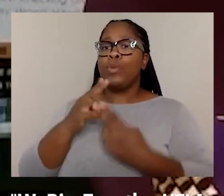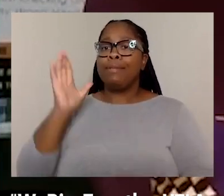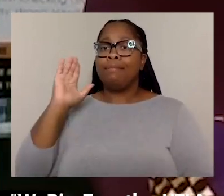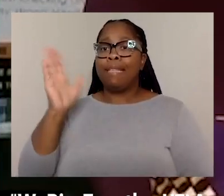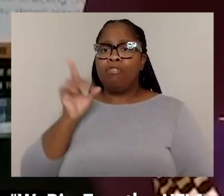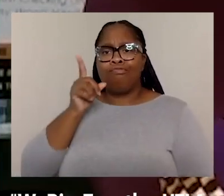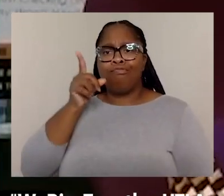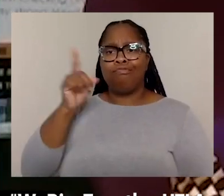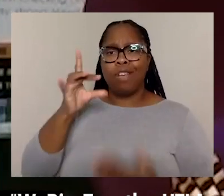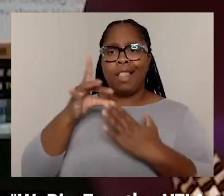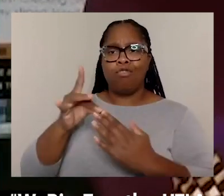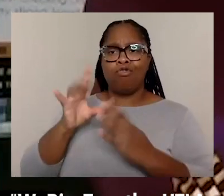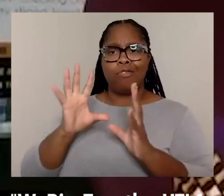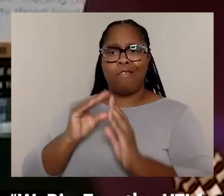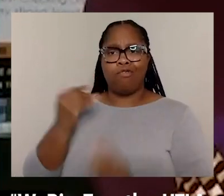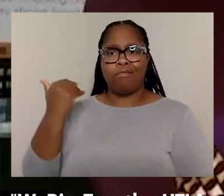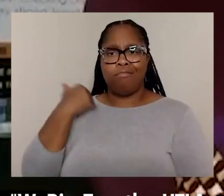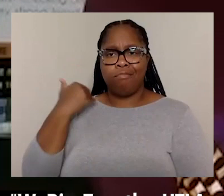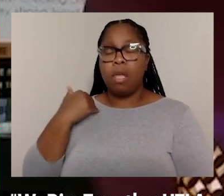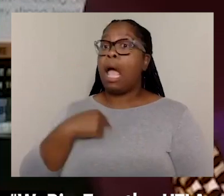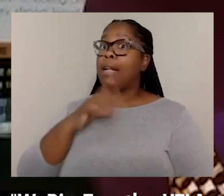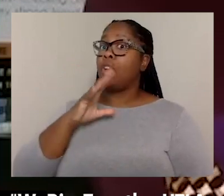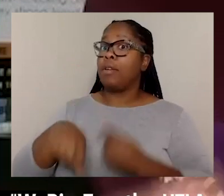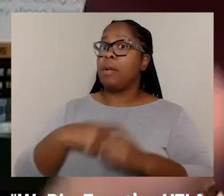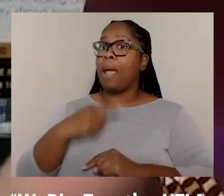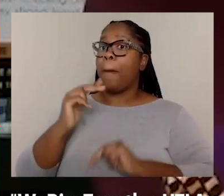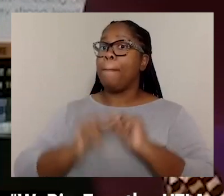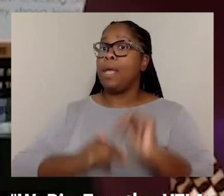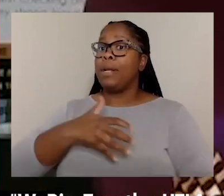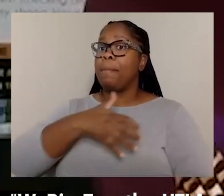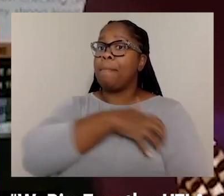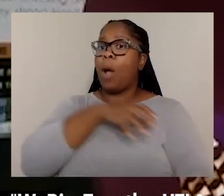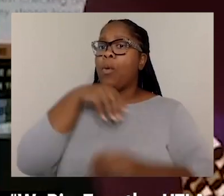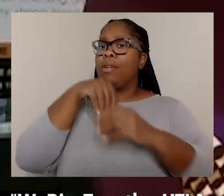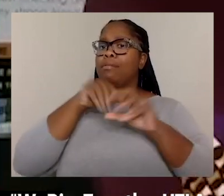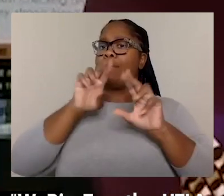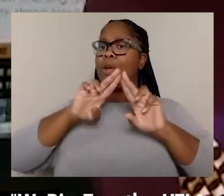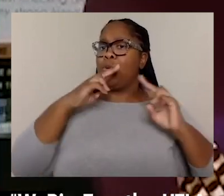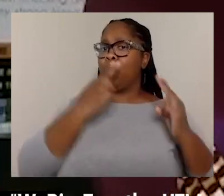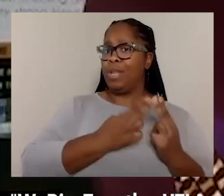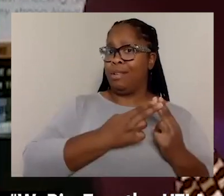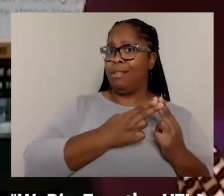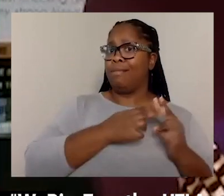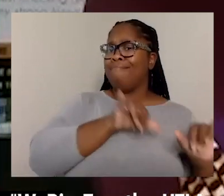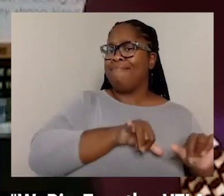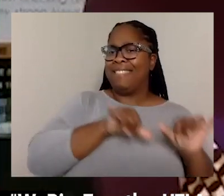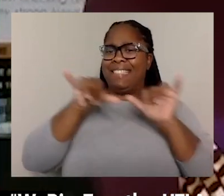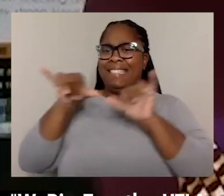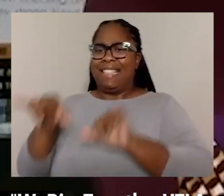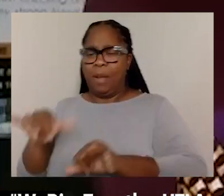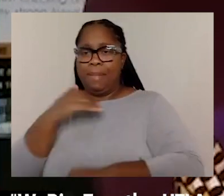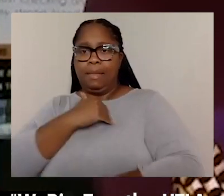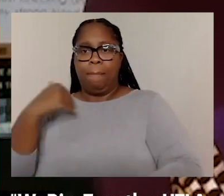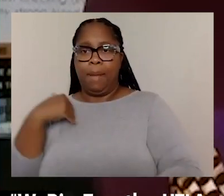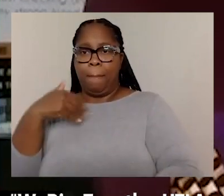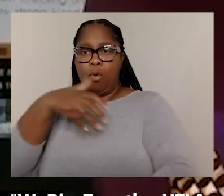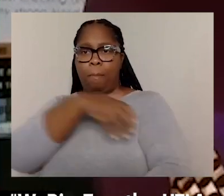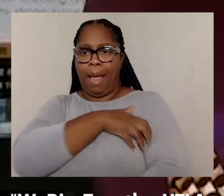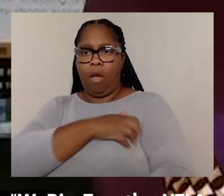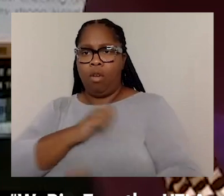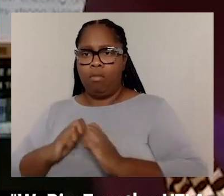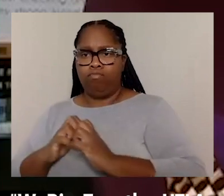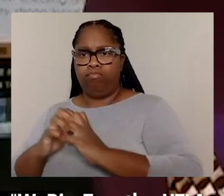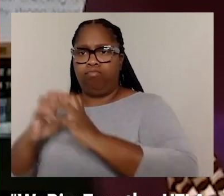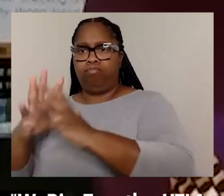about building power in the union being the same as building member power. That is why